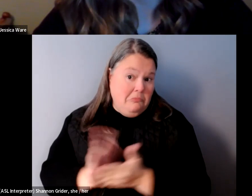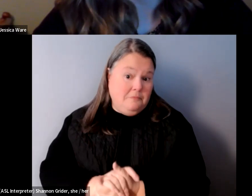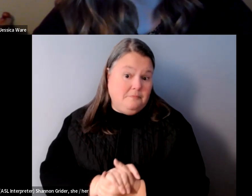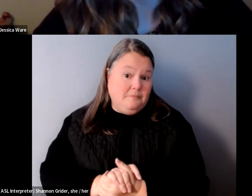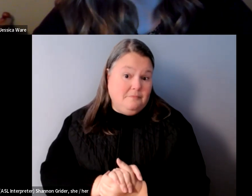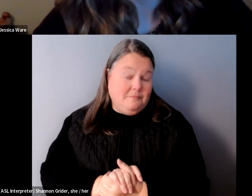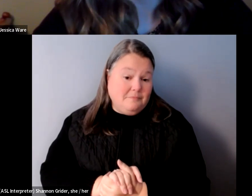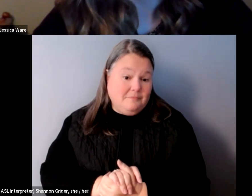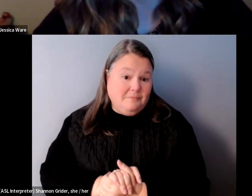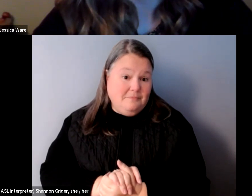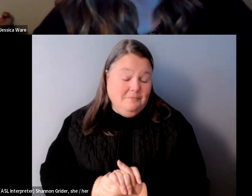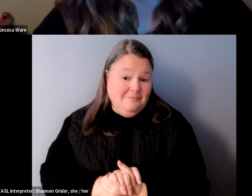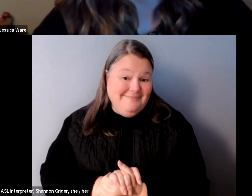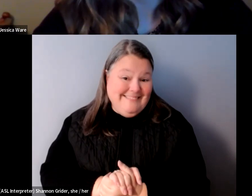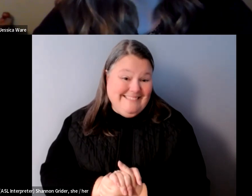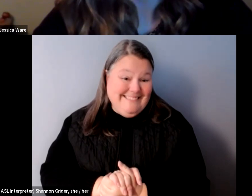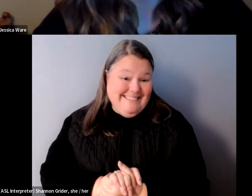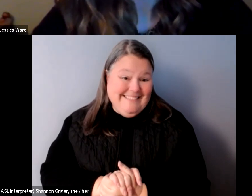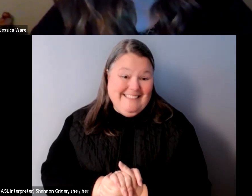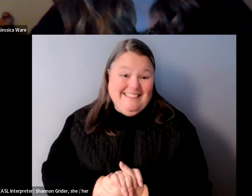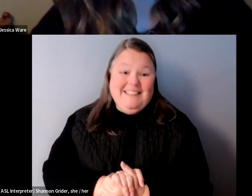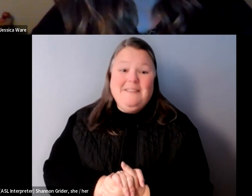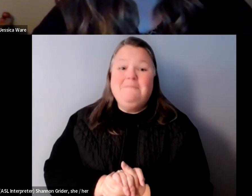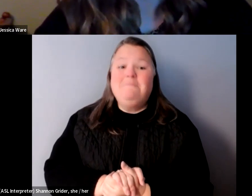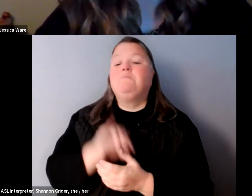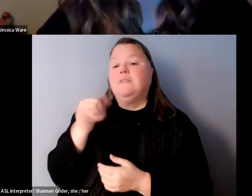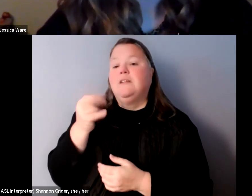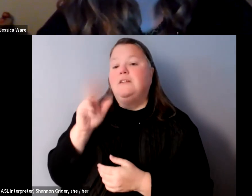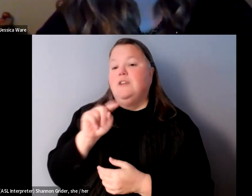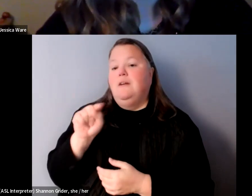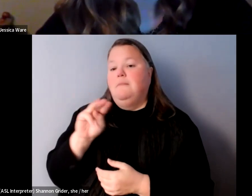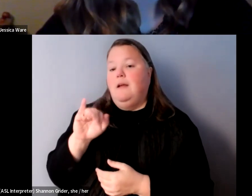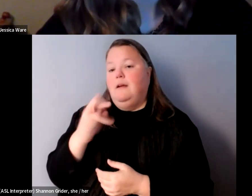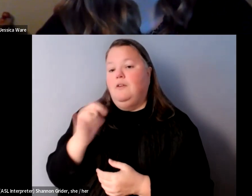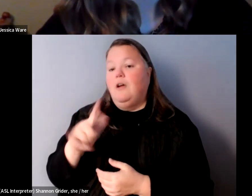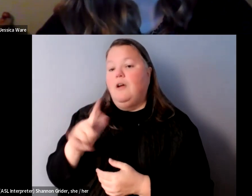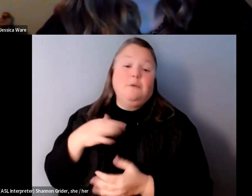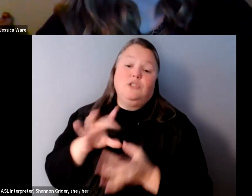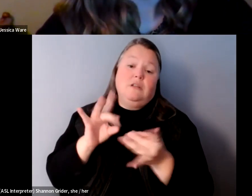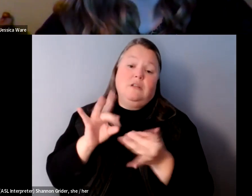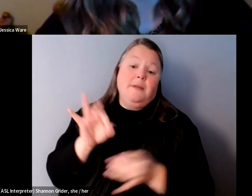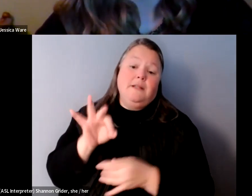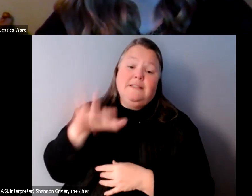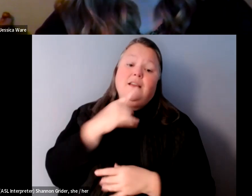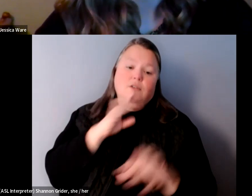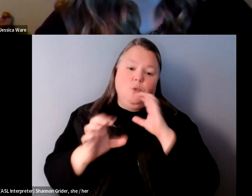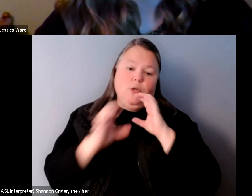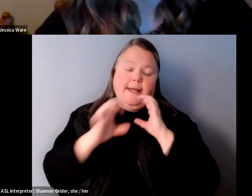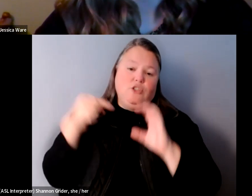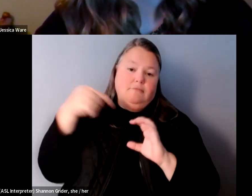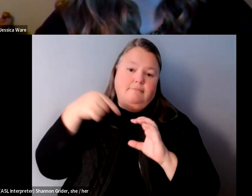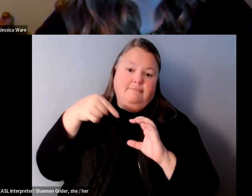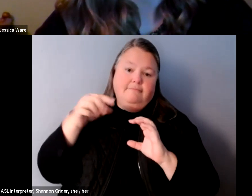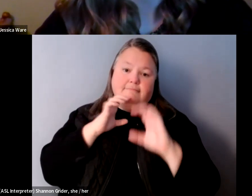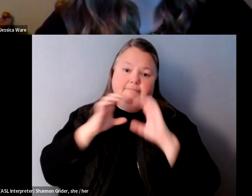Holler at you, maybe. I was gonna make the comment about just that communication. You know, System of